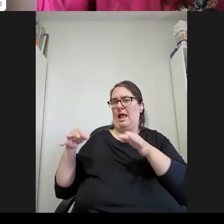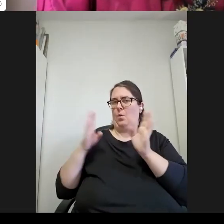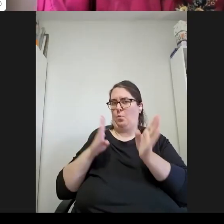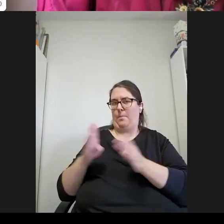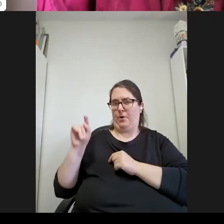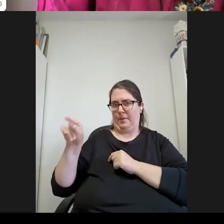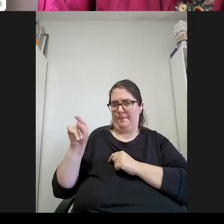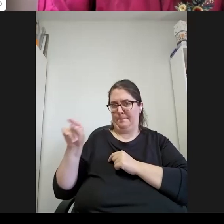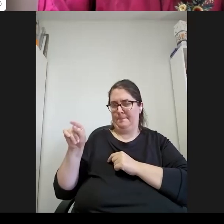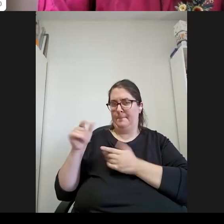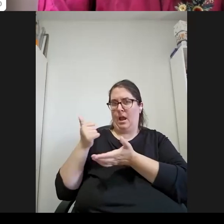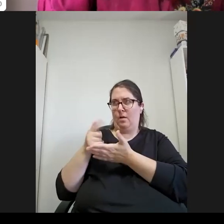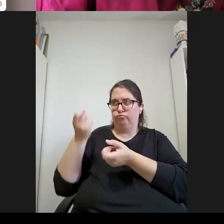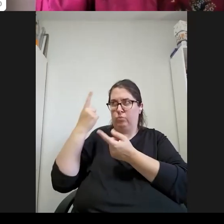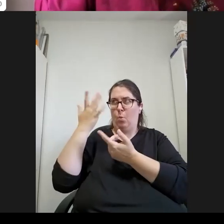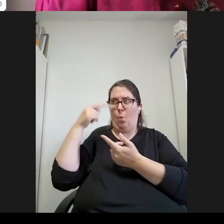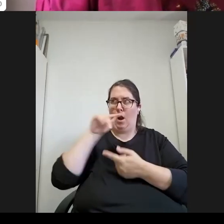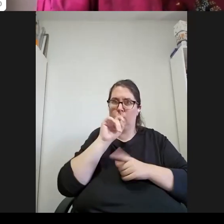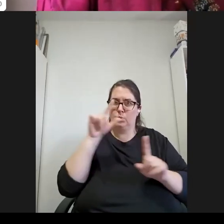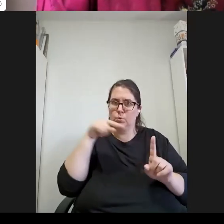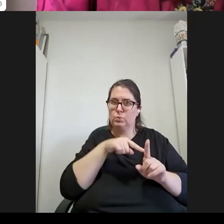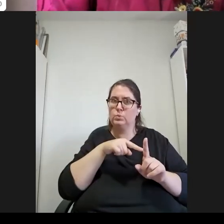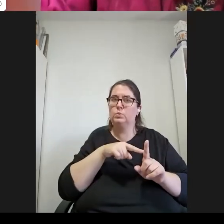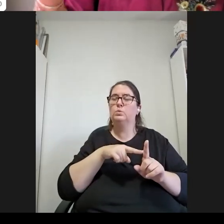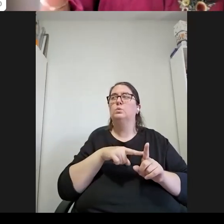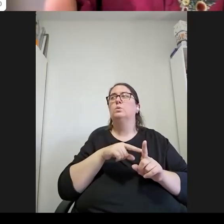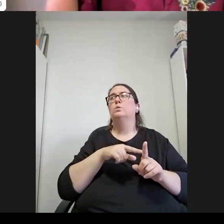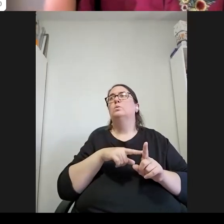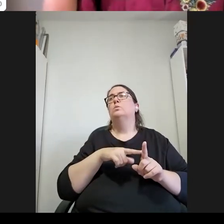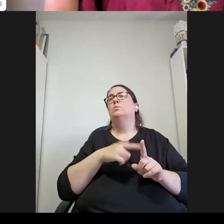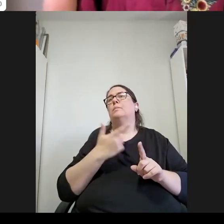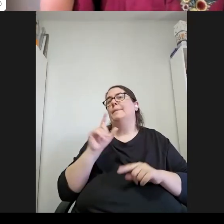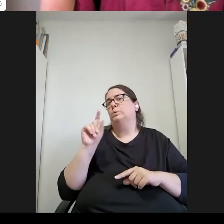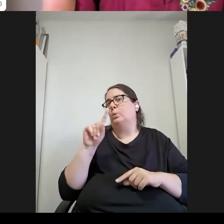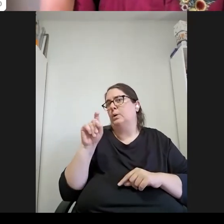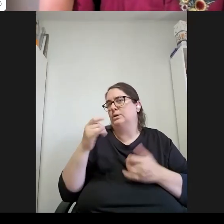the tool and how many questions you might be asking them. So if you can